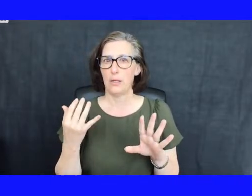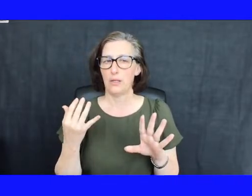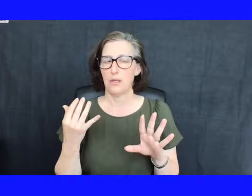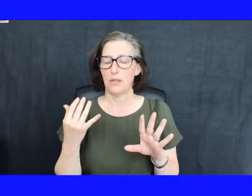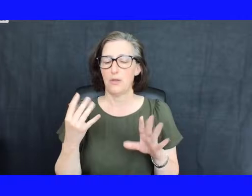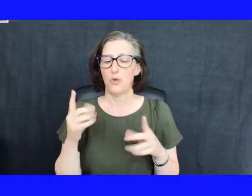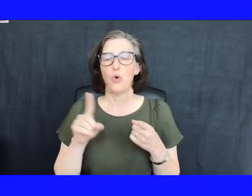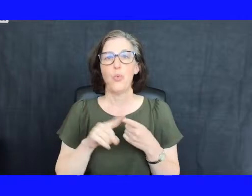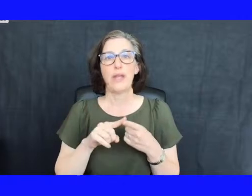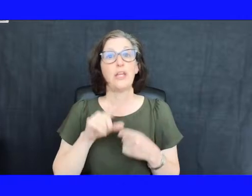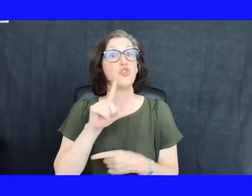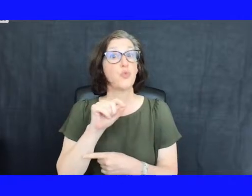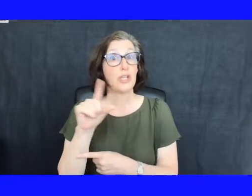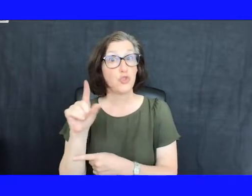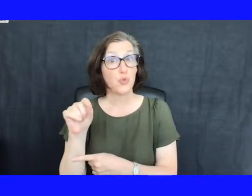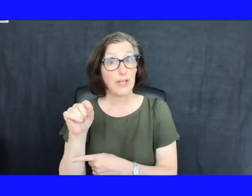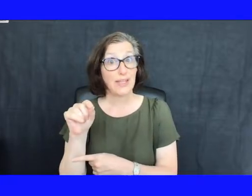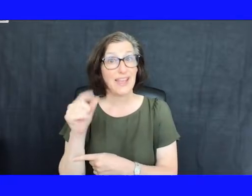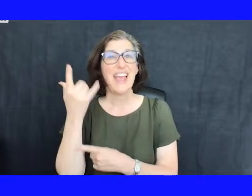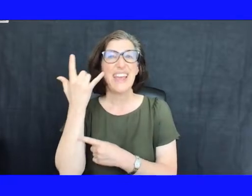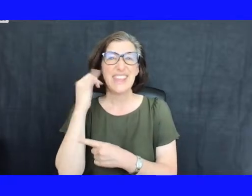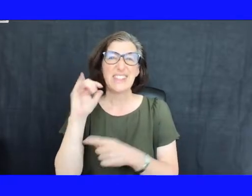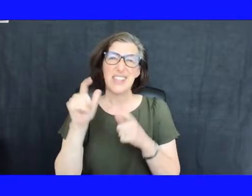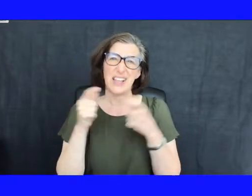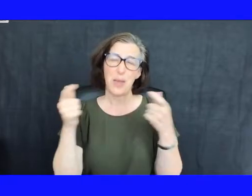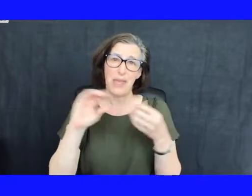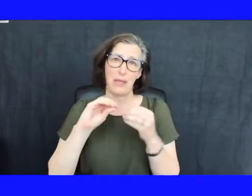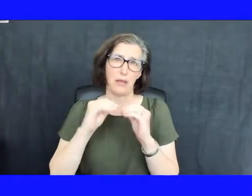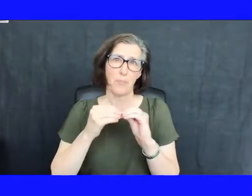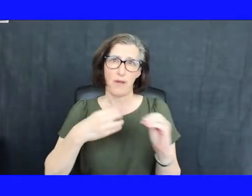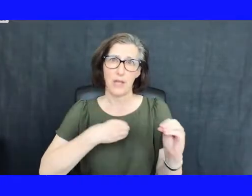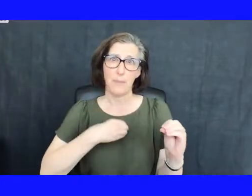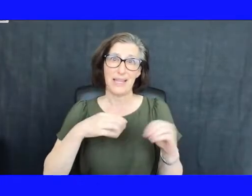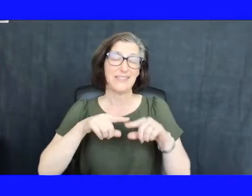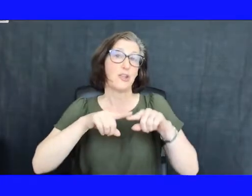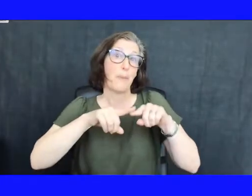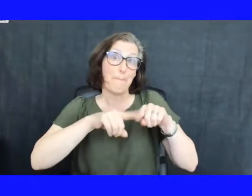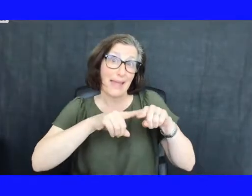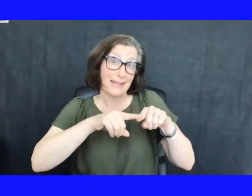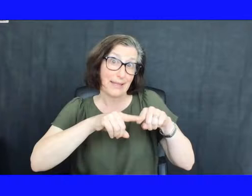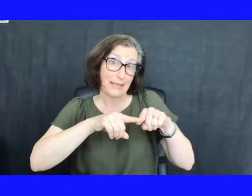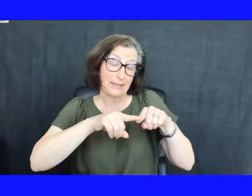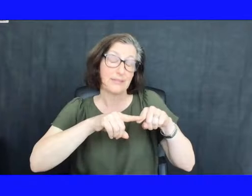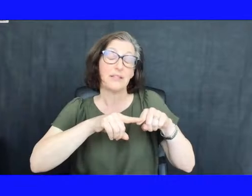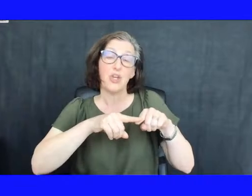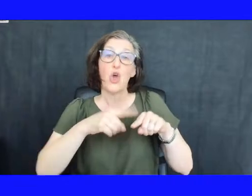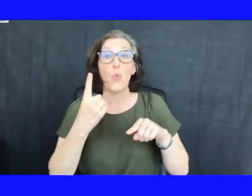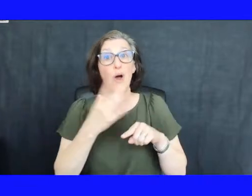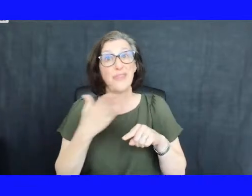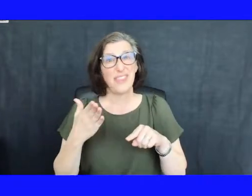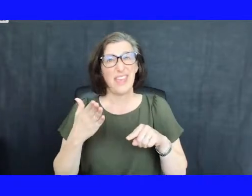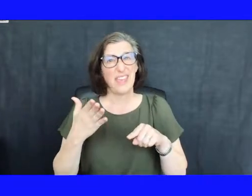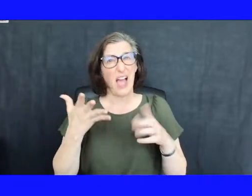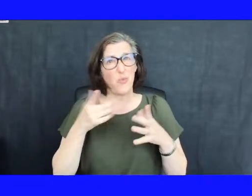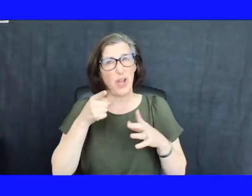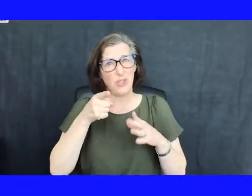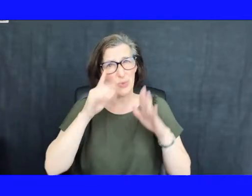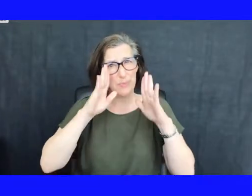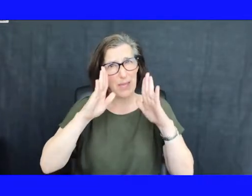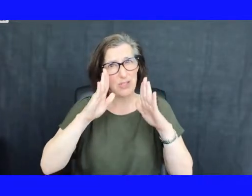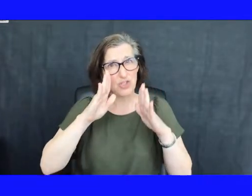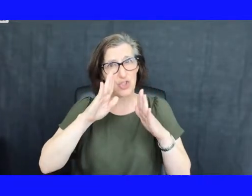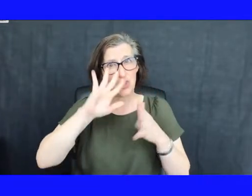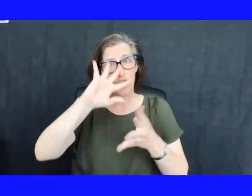complaints so that the litigant is not foreclosed from bringing other litigation. So I expect that we will see over